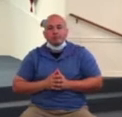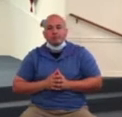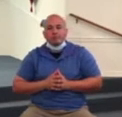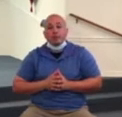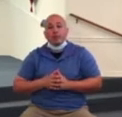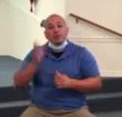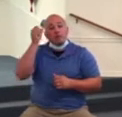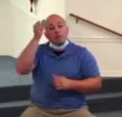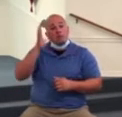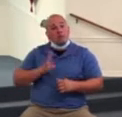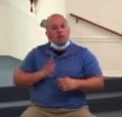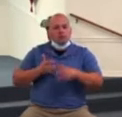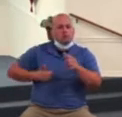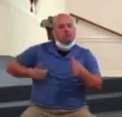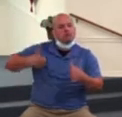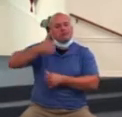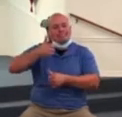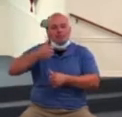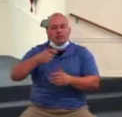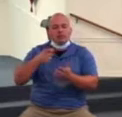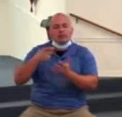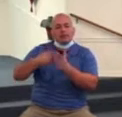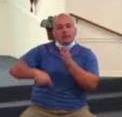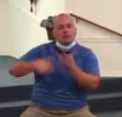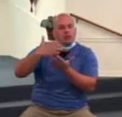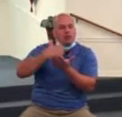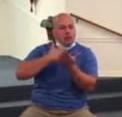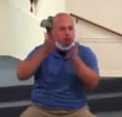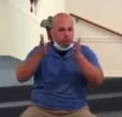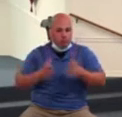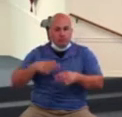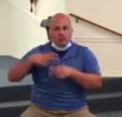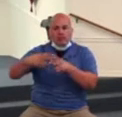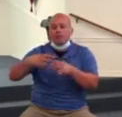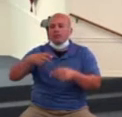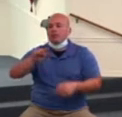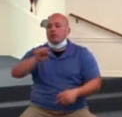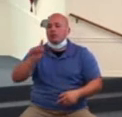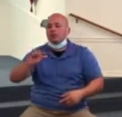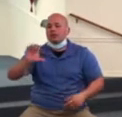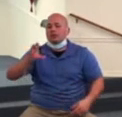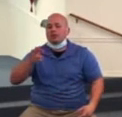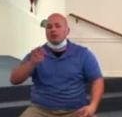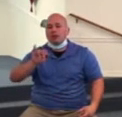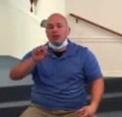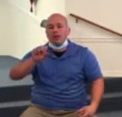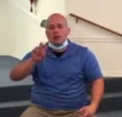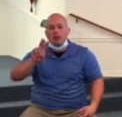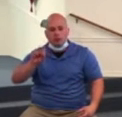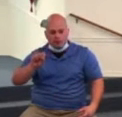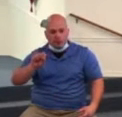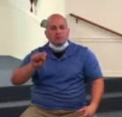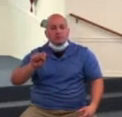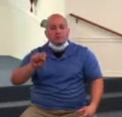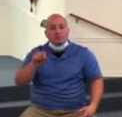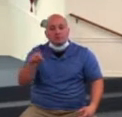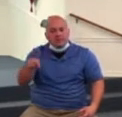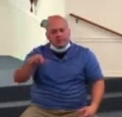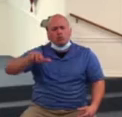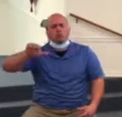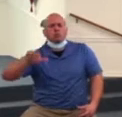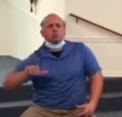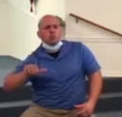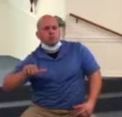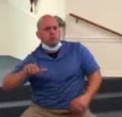chief tax collector and was wealthy. He wanted to see who Jesus was, but because he was short, he could not see over the